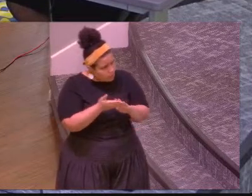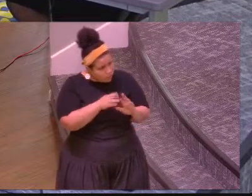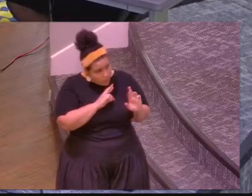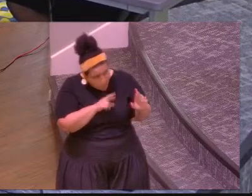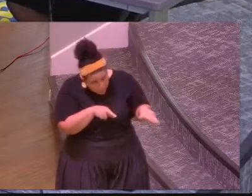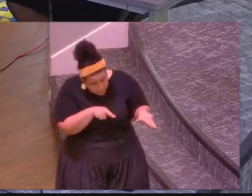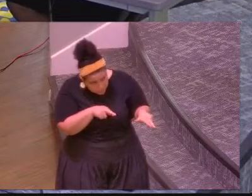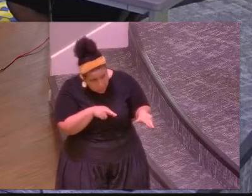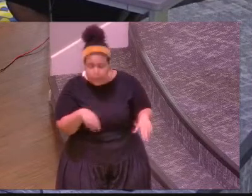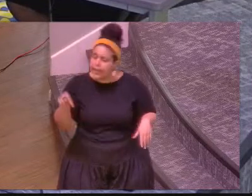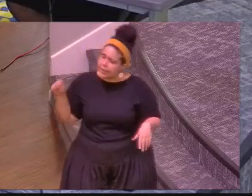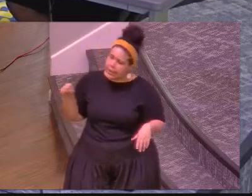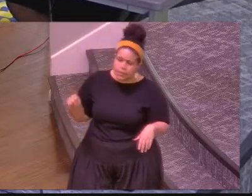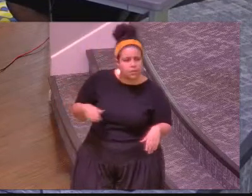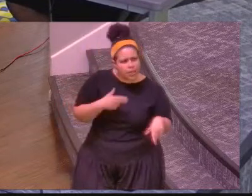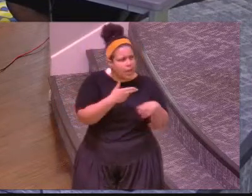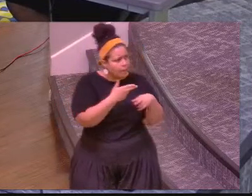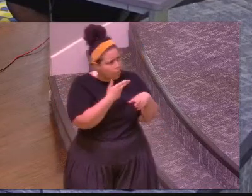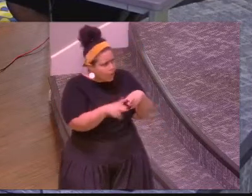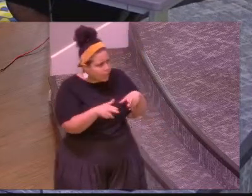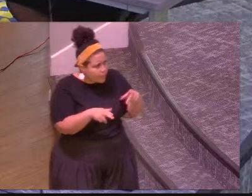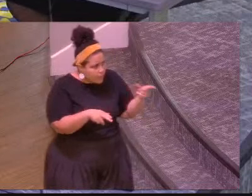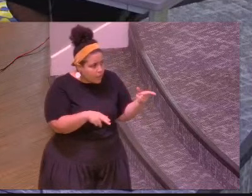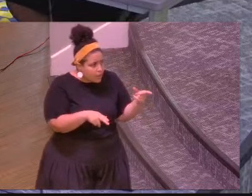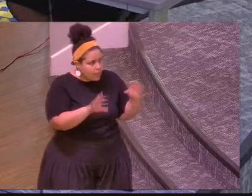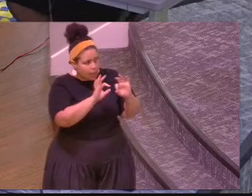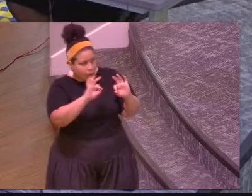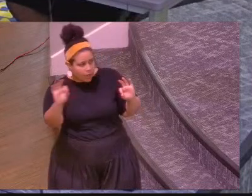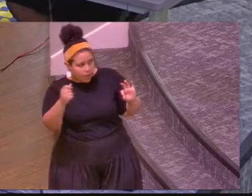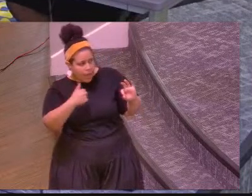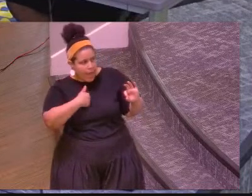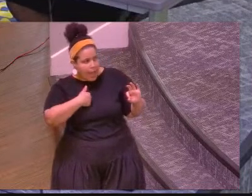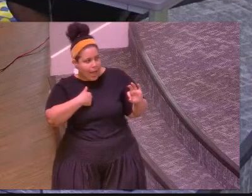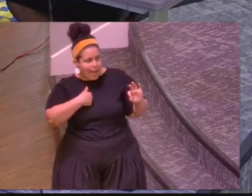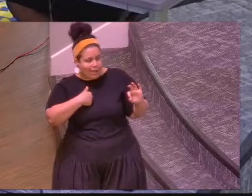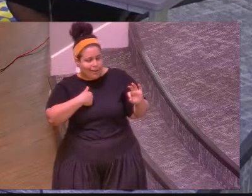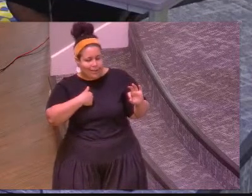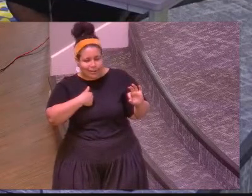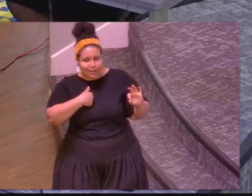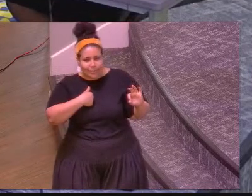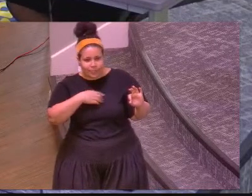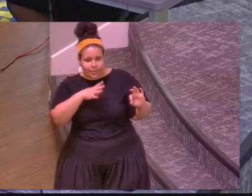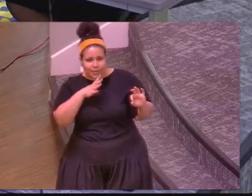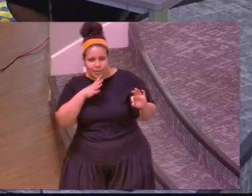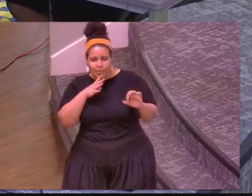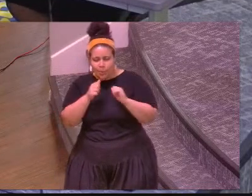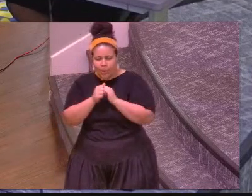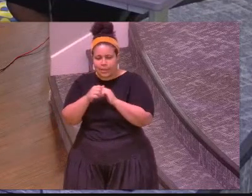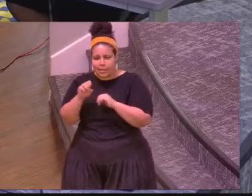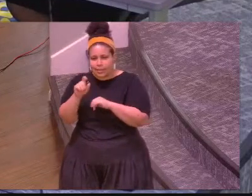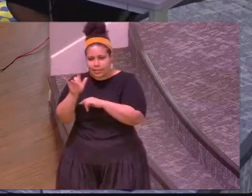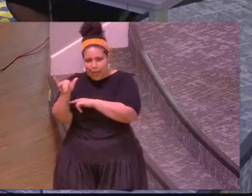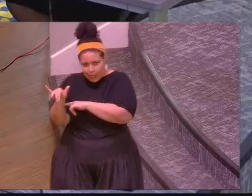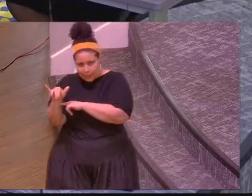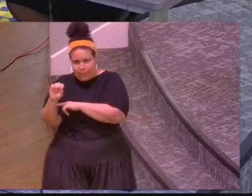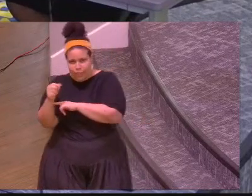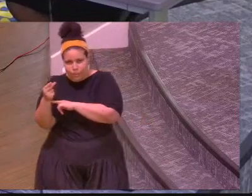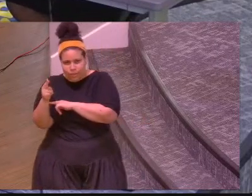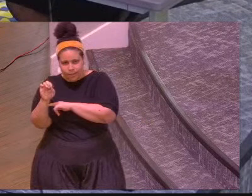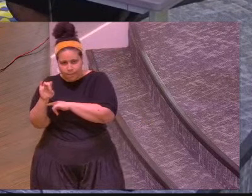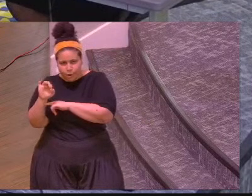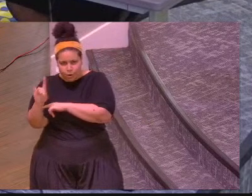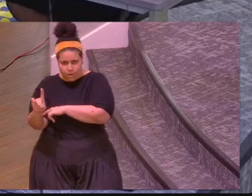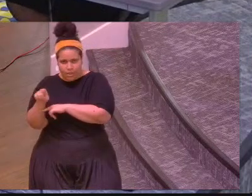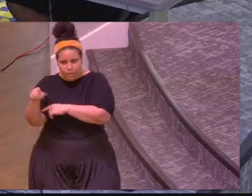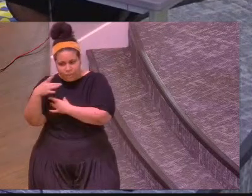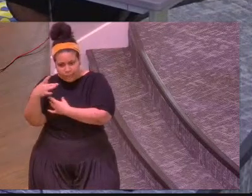Yeah, if you can give us like a brief. It'll be a one-liner. I spoke with Sally Shepherd today. She's very interested in presenting a presentation